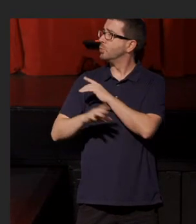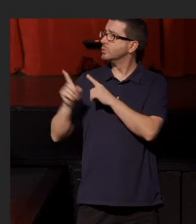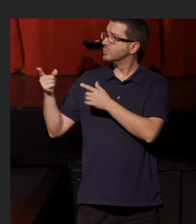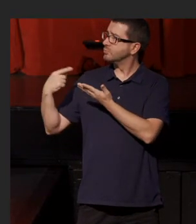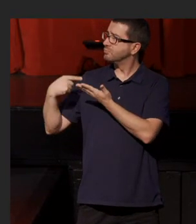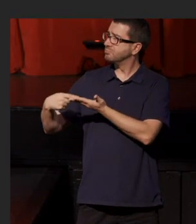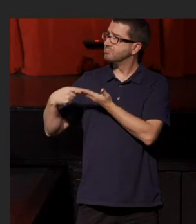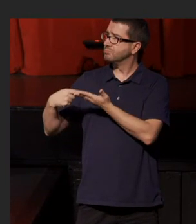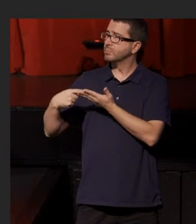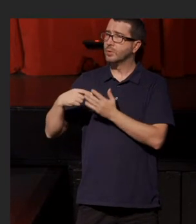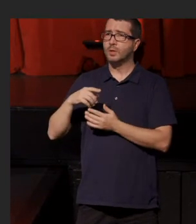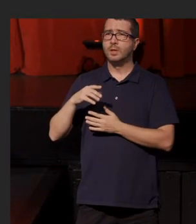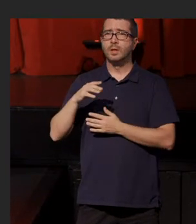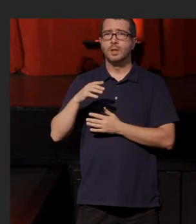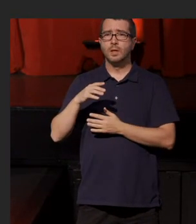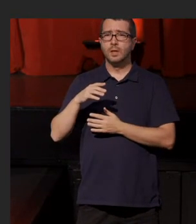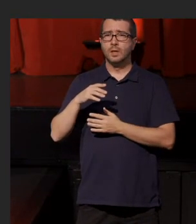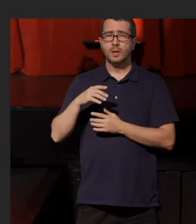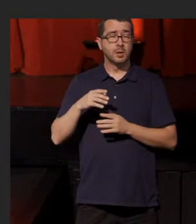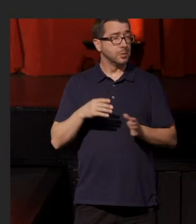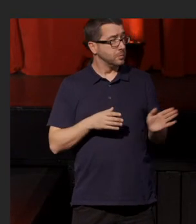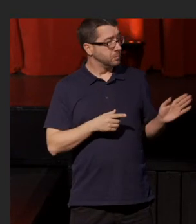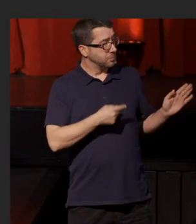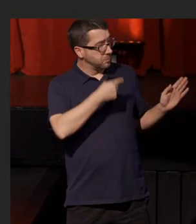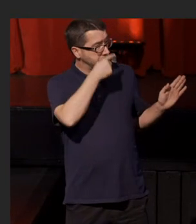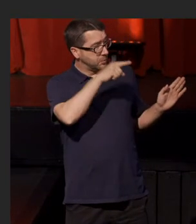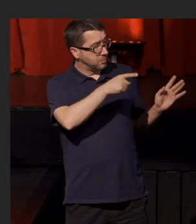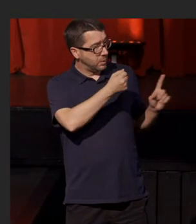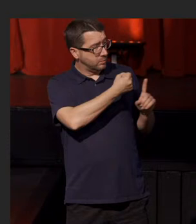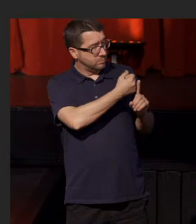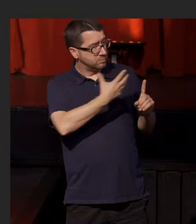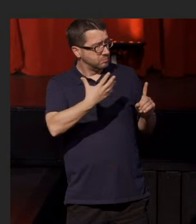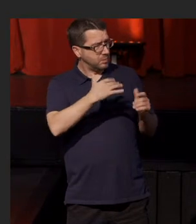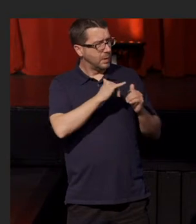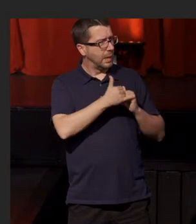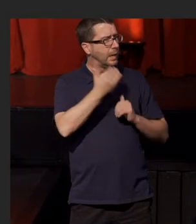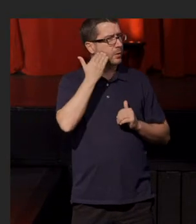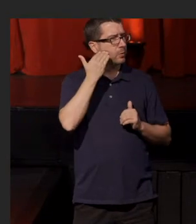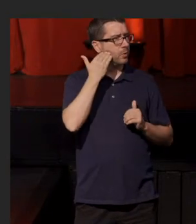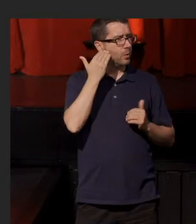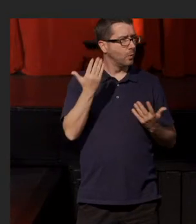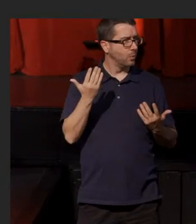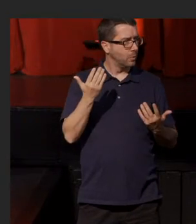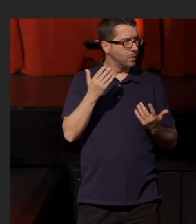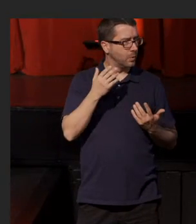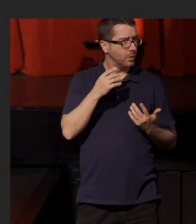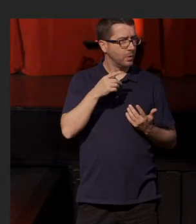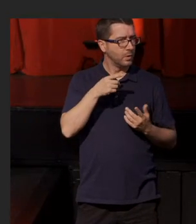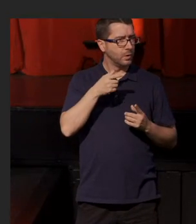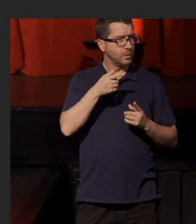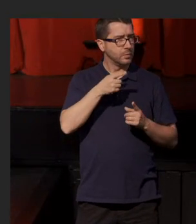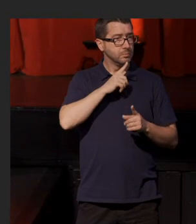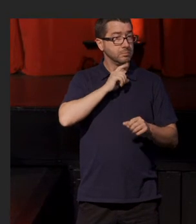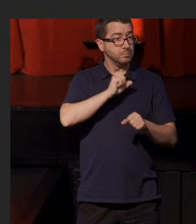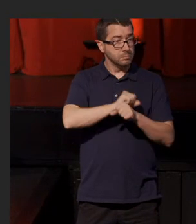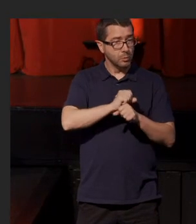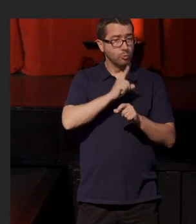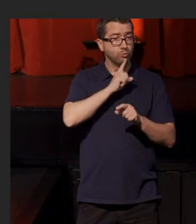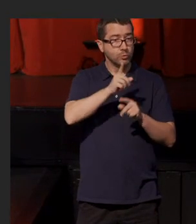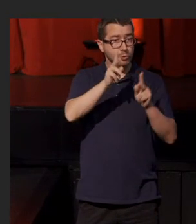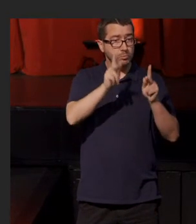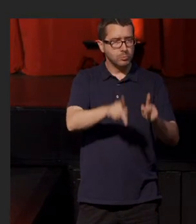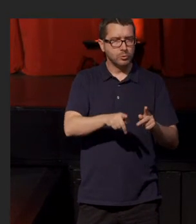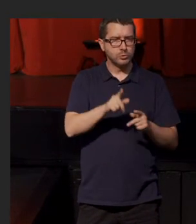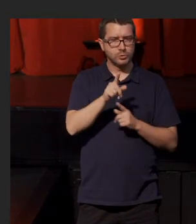Ms. Hall-Jamieson, can you tell us a little bit how you would know, even if it was a Russian troll or a real person who